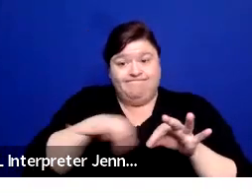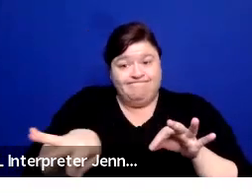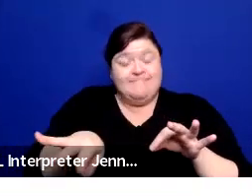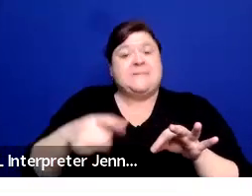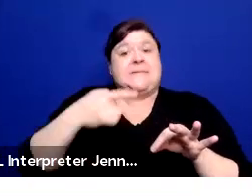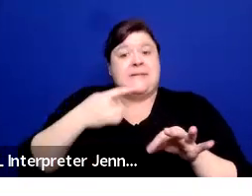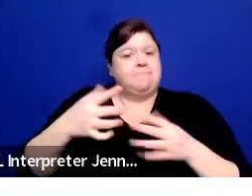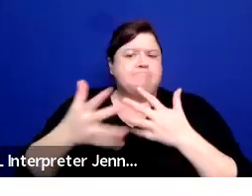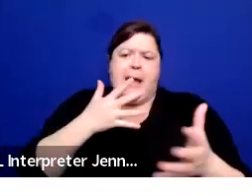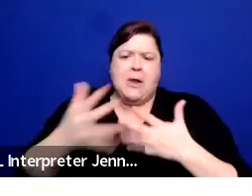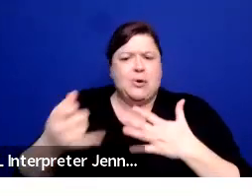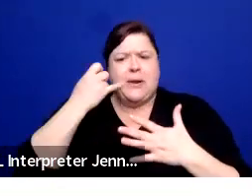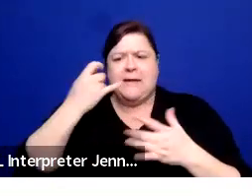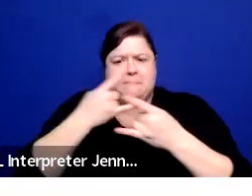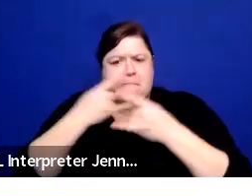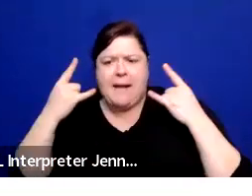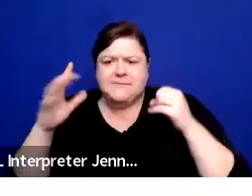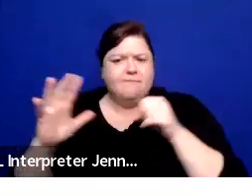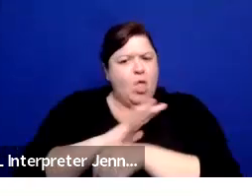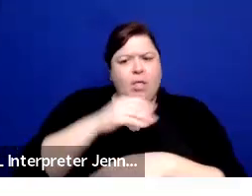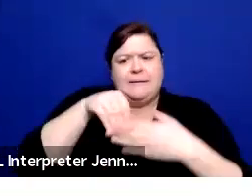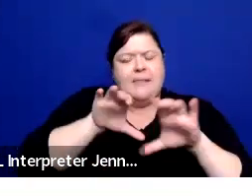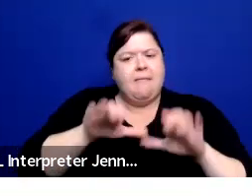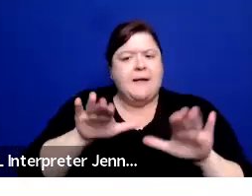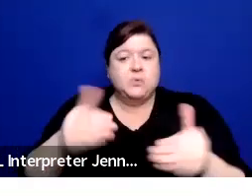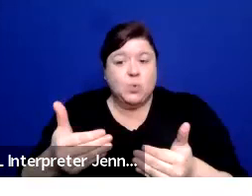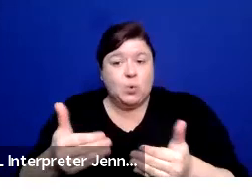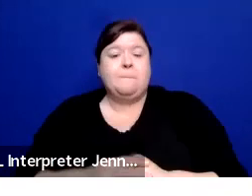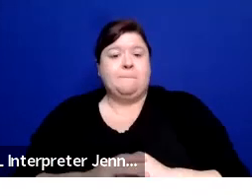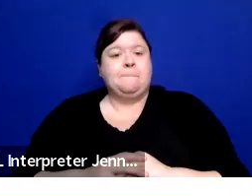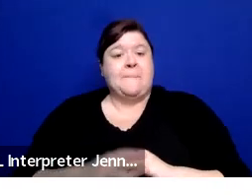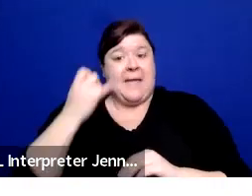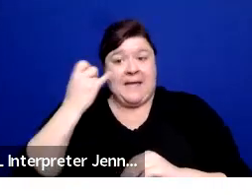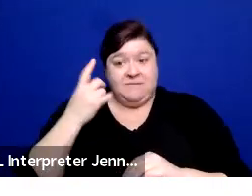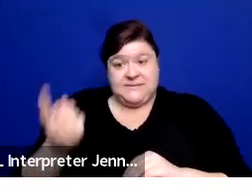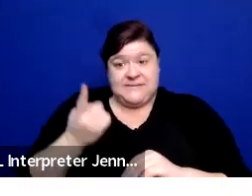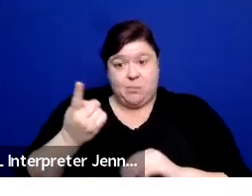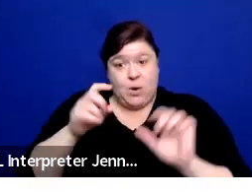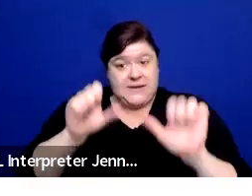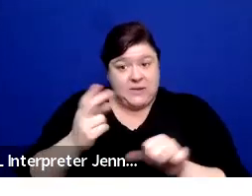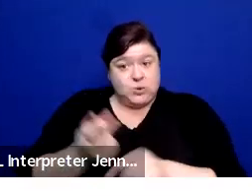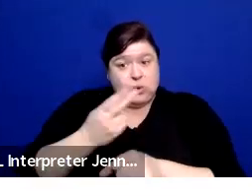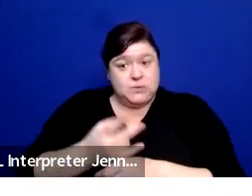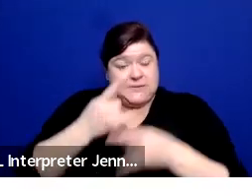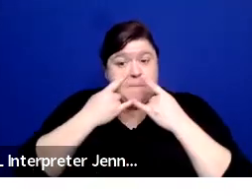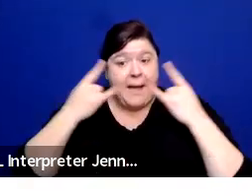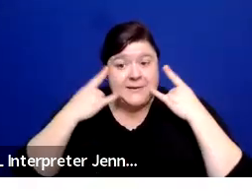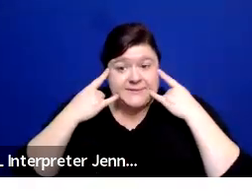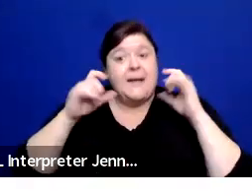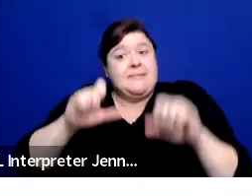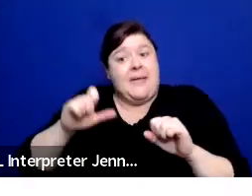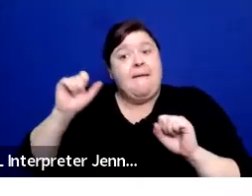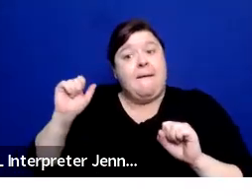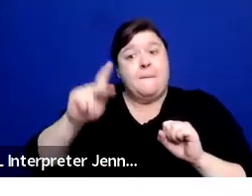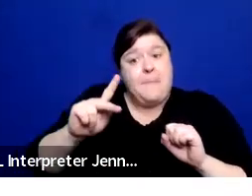regardless of whether there's universal masking in the classroom, if somebody can wear a well-fitting mask, they can return to the